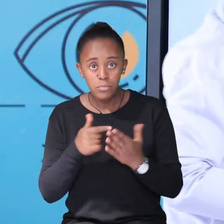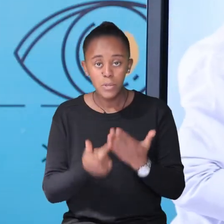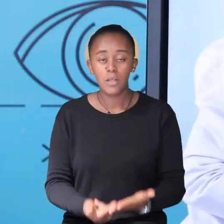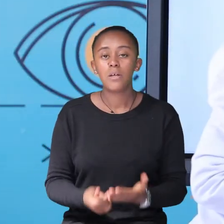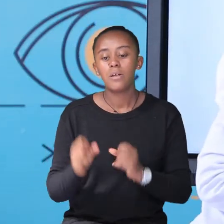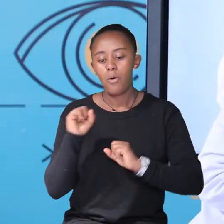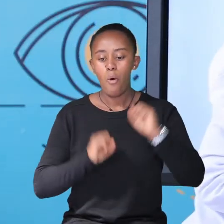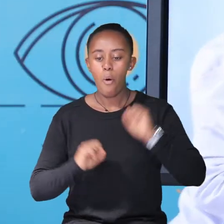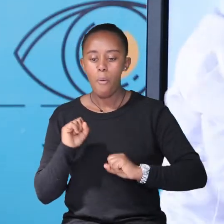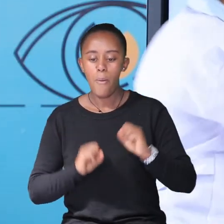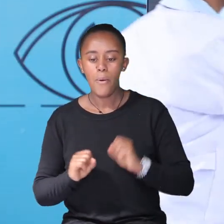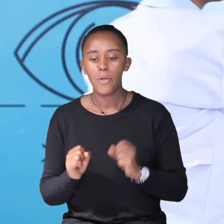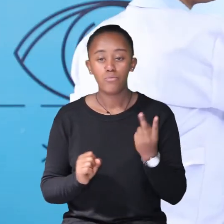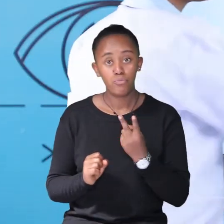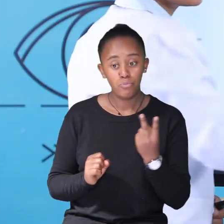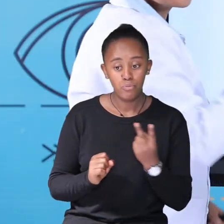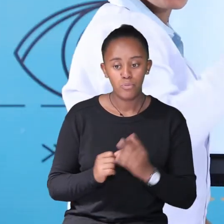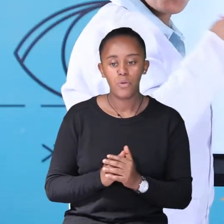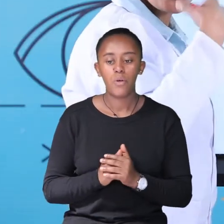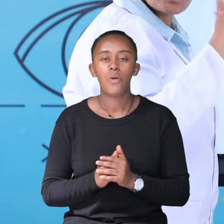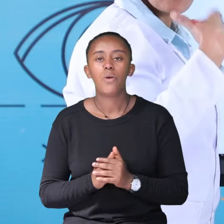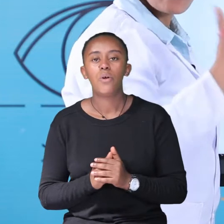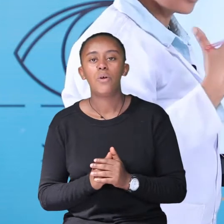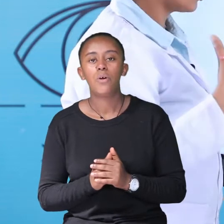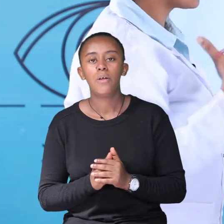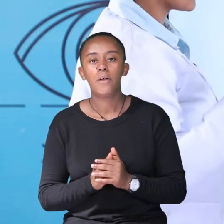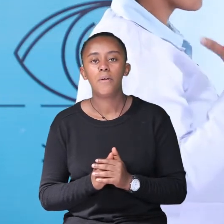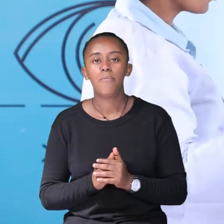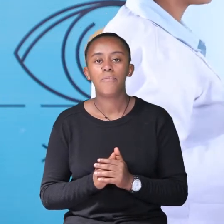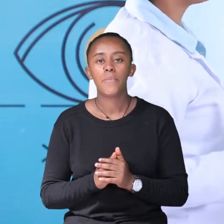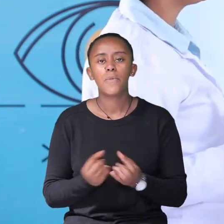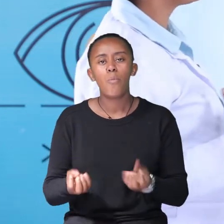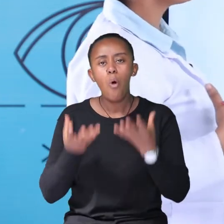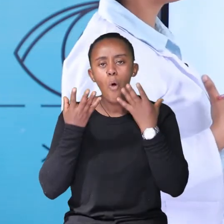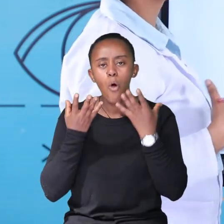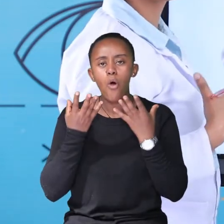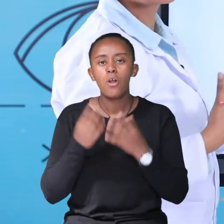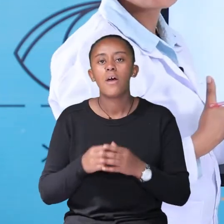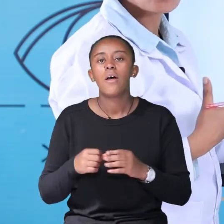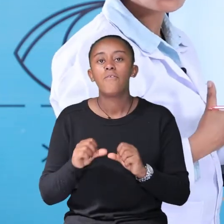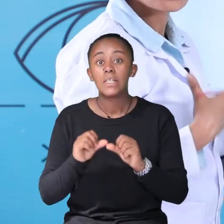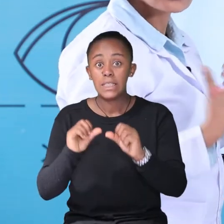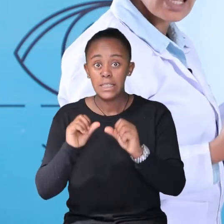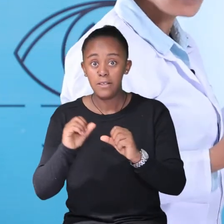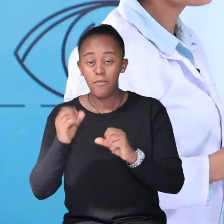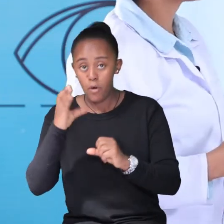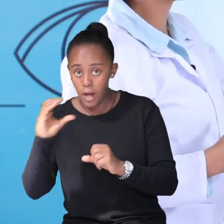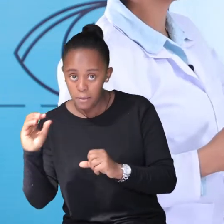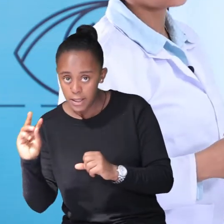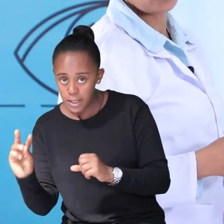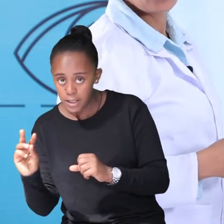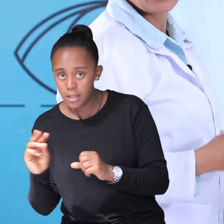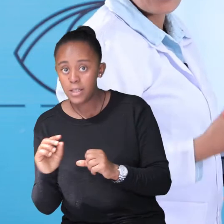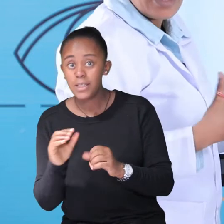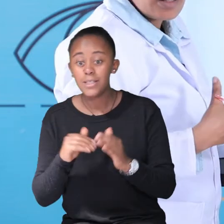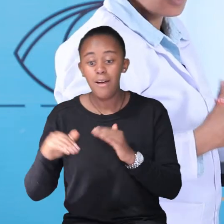we compare these two enzymes, PEPCO is more it has more affinity for carbon dioxide than